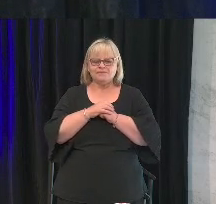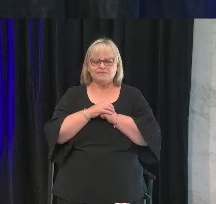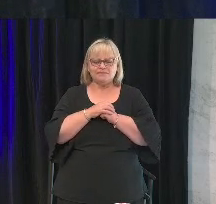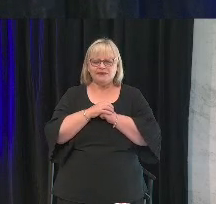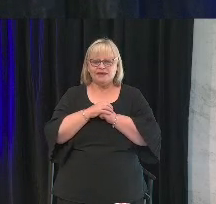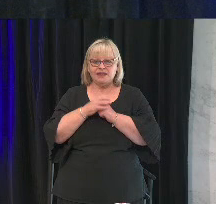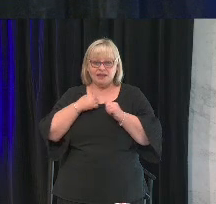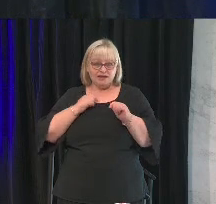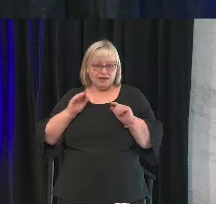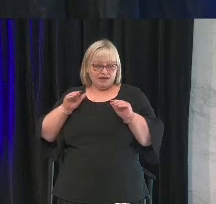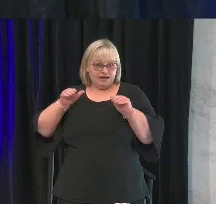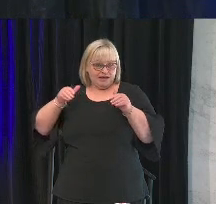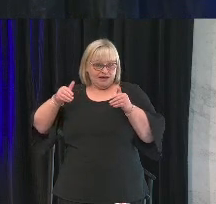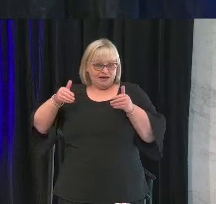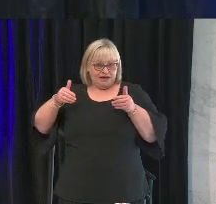As I was just introduced